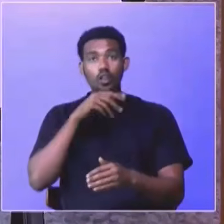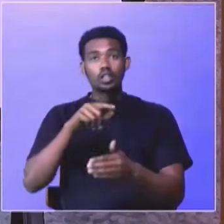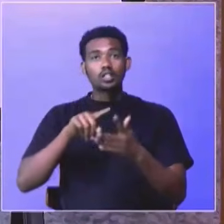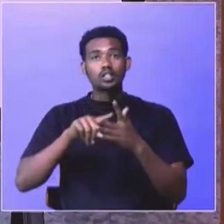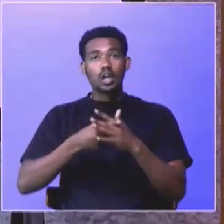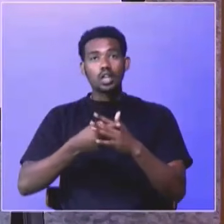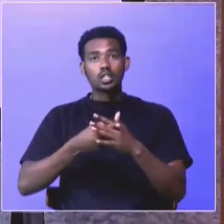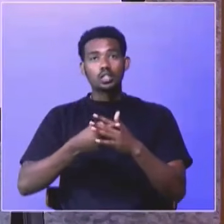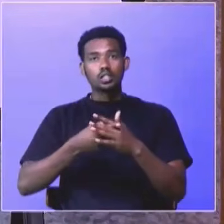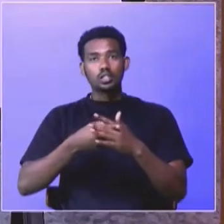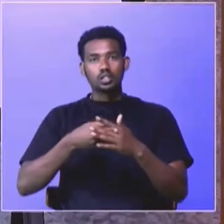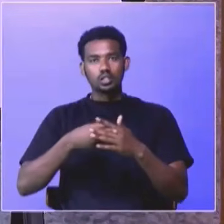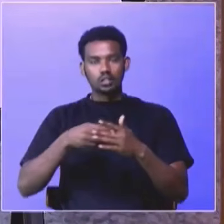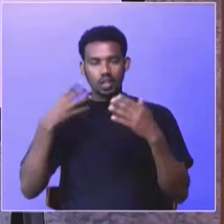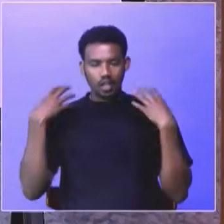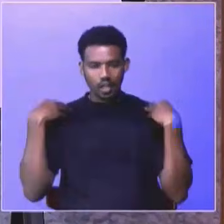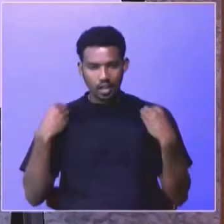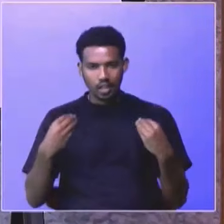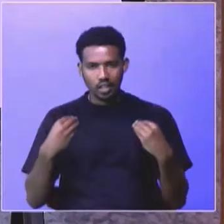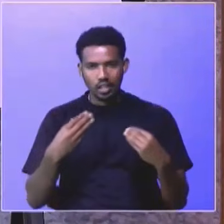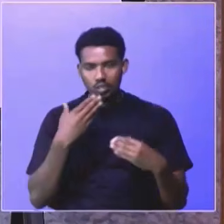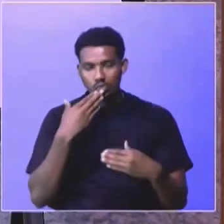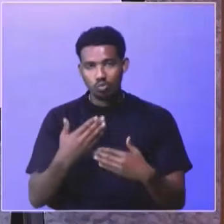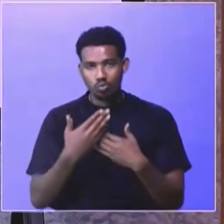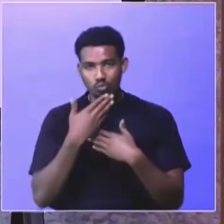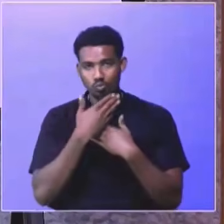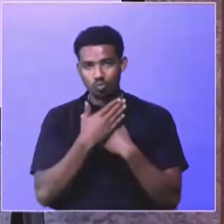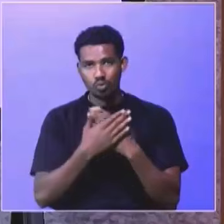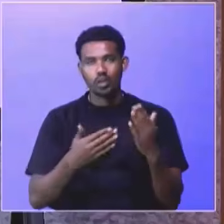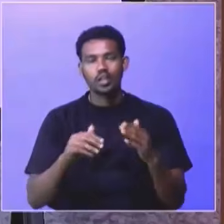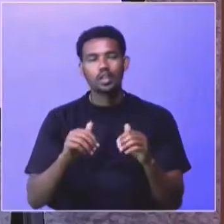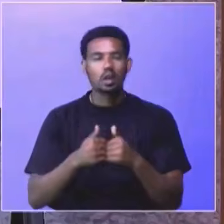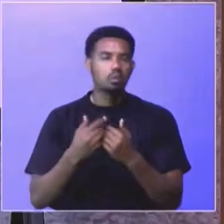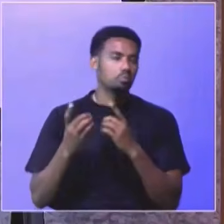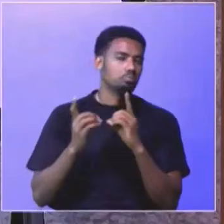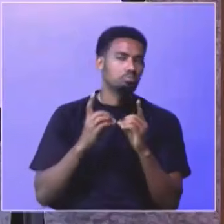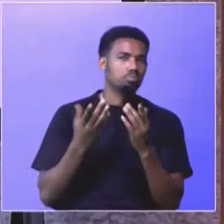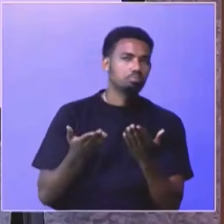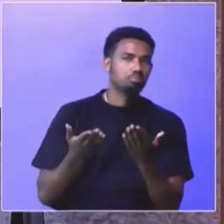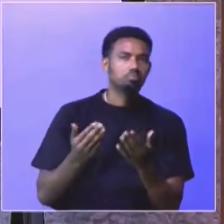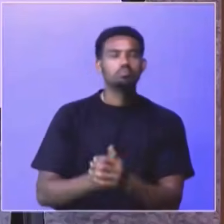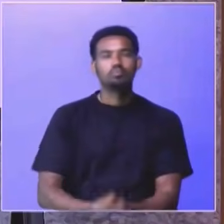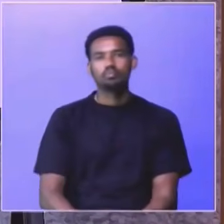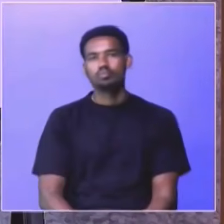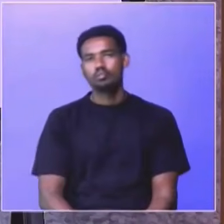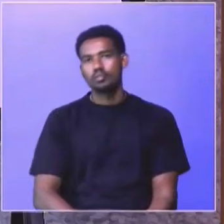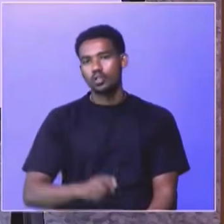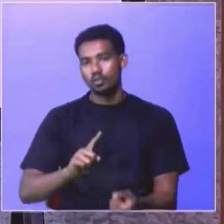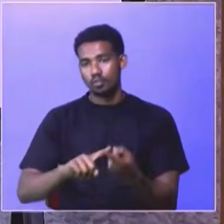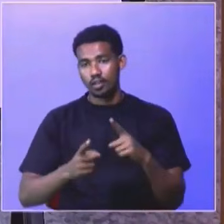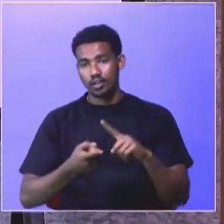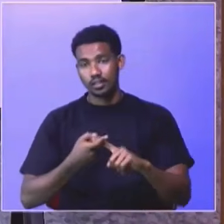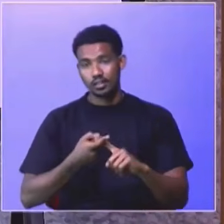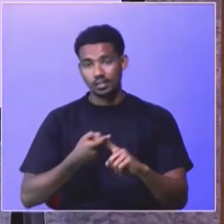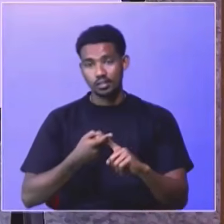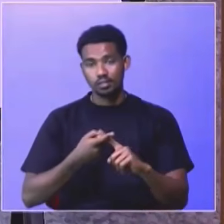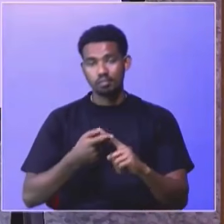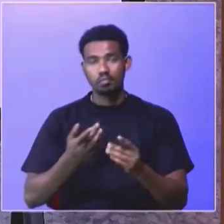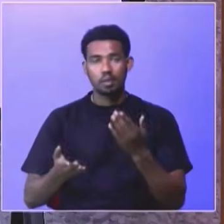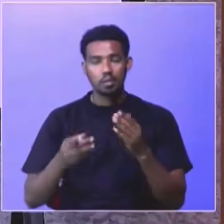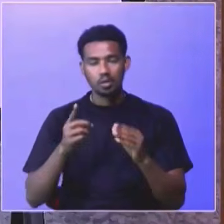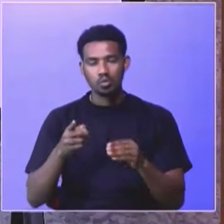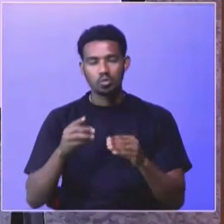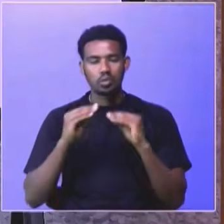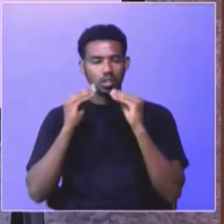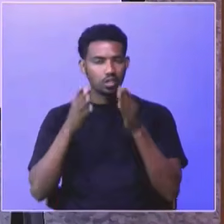with greeting by saying good morning, how are you doing, and how do you do? Your friends, maybe your